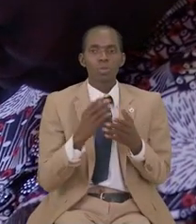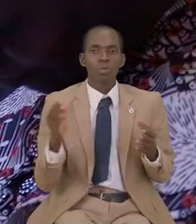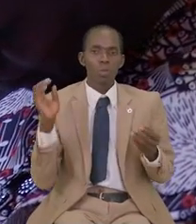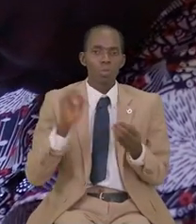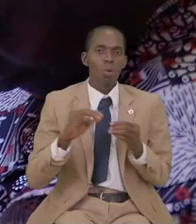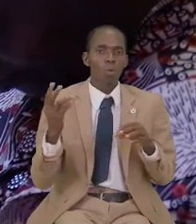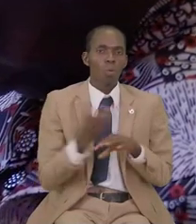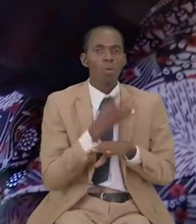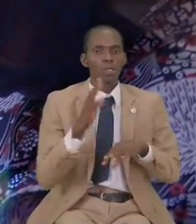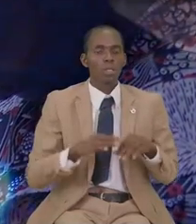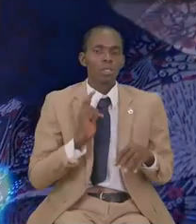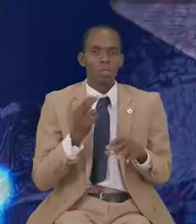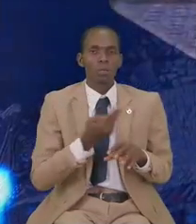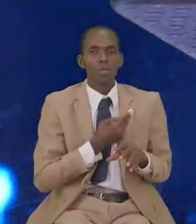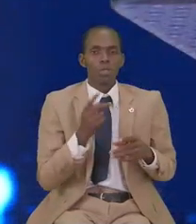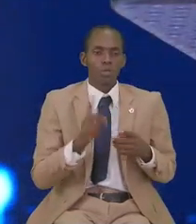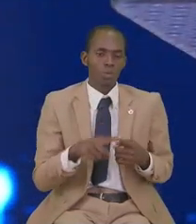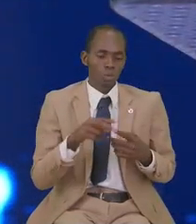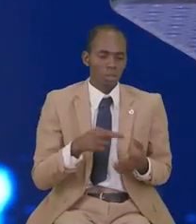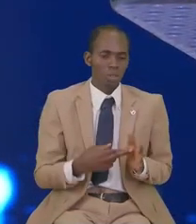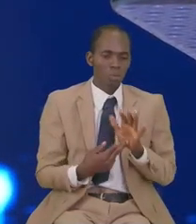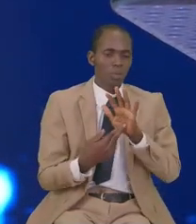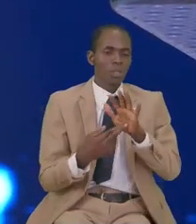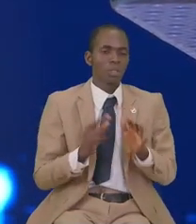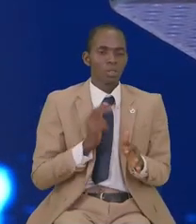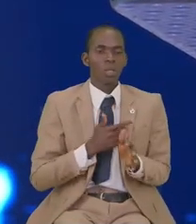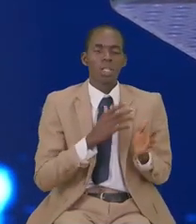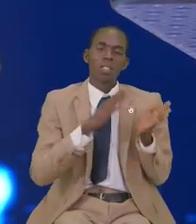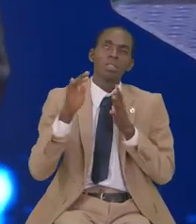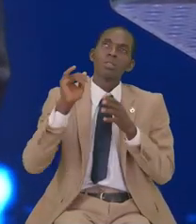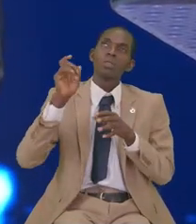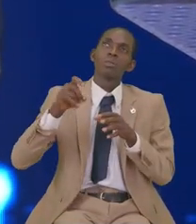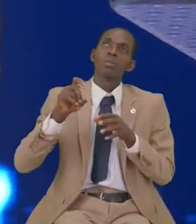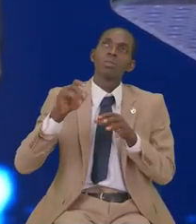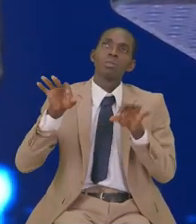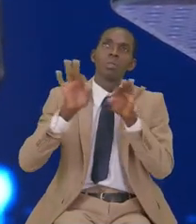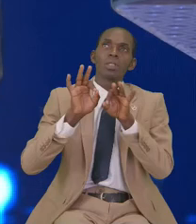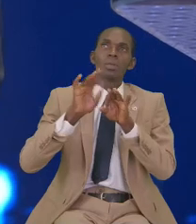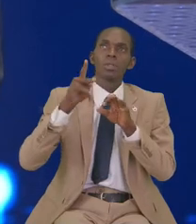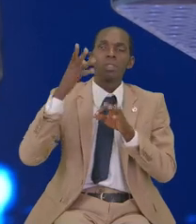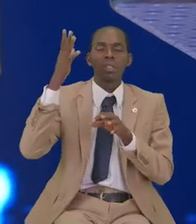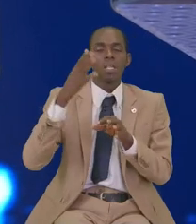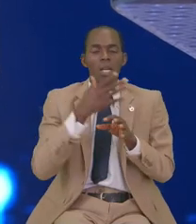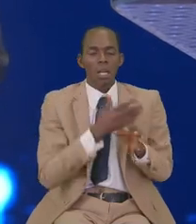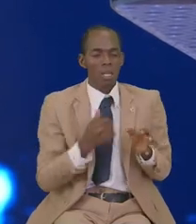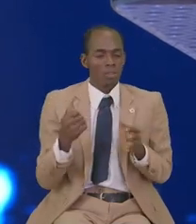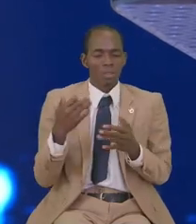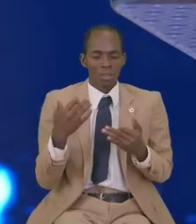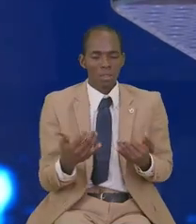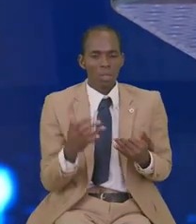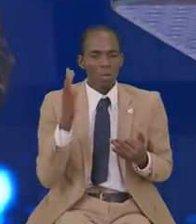come and replace us? And he'll lead that person up and we will be under his boot. And he'll be, you know, he'll